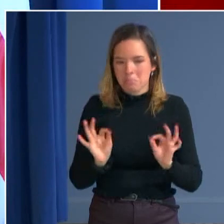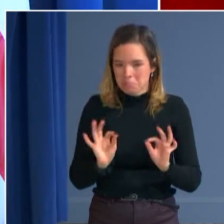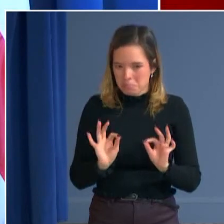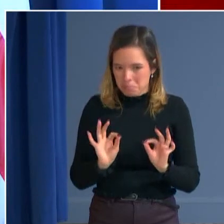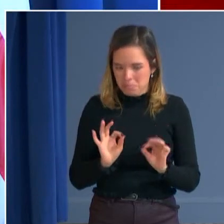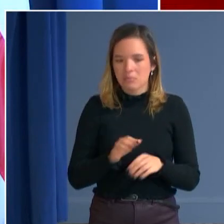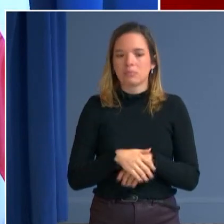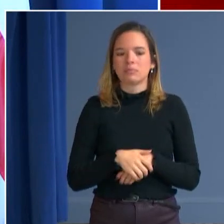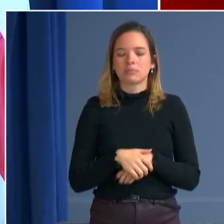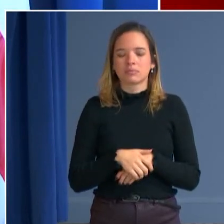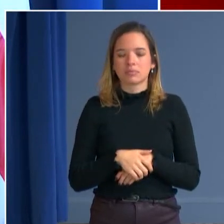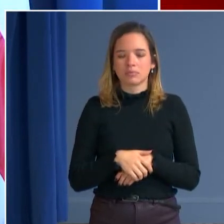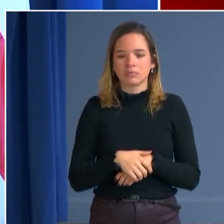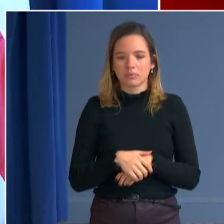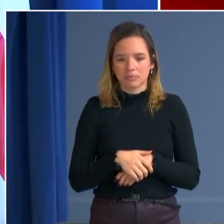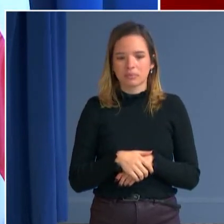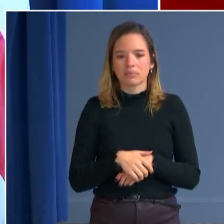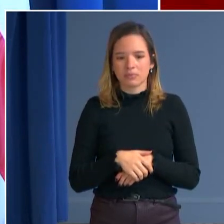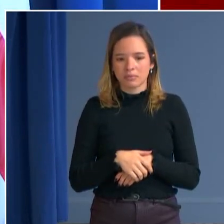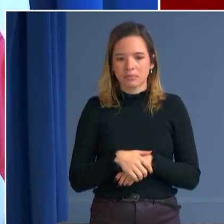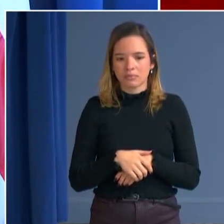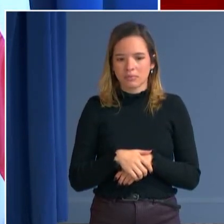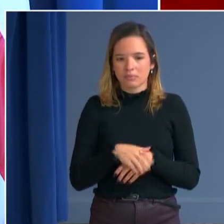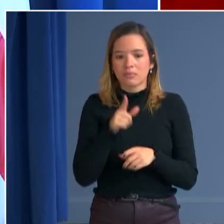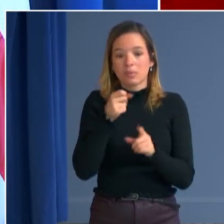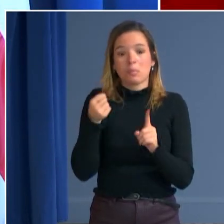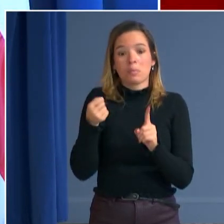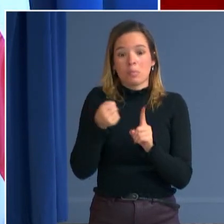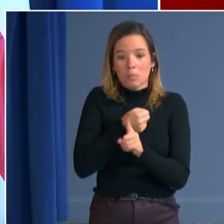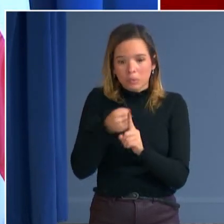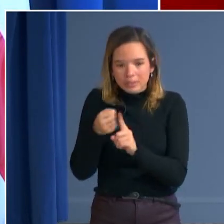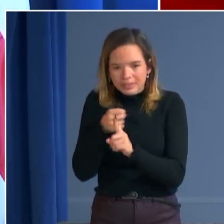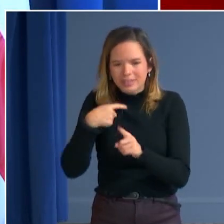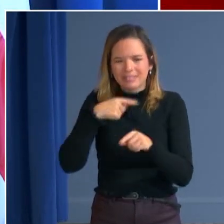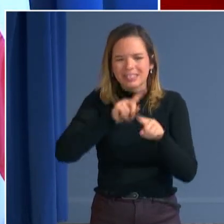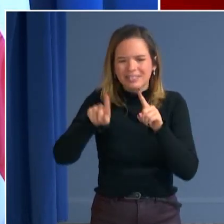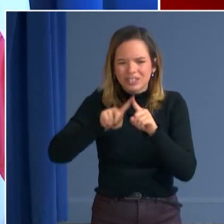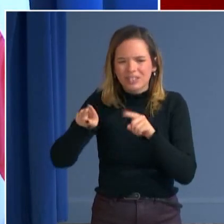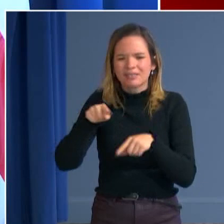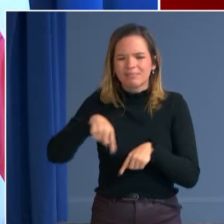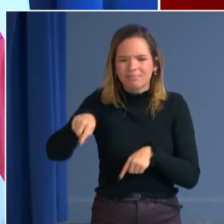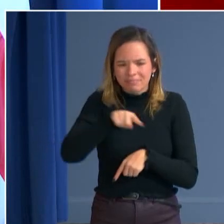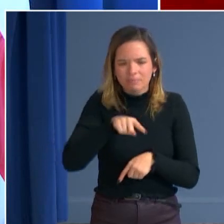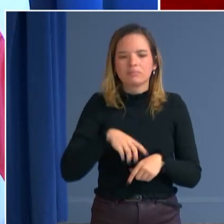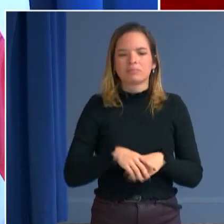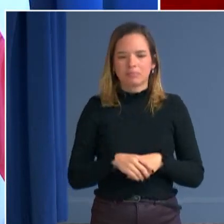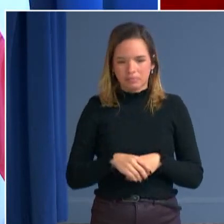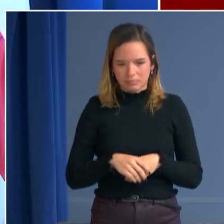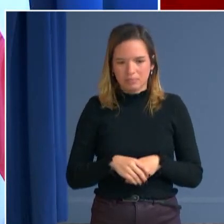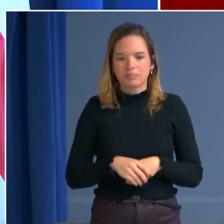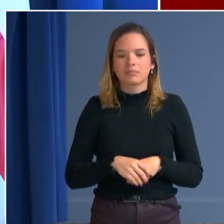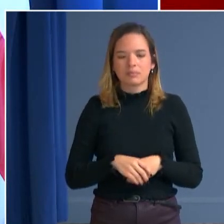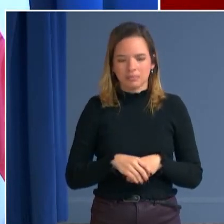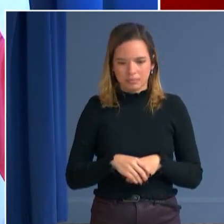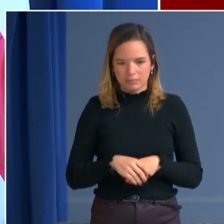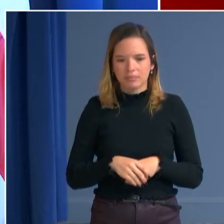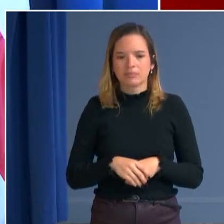welfare, assaults, just a gamut of different calls. I think some of the drug